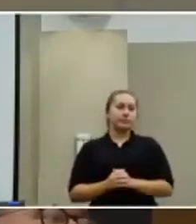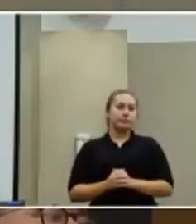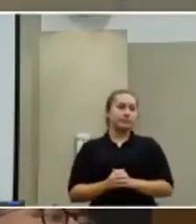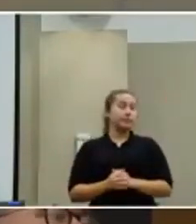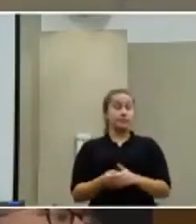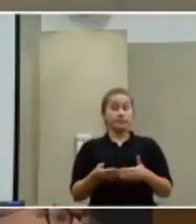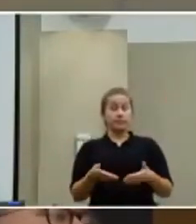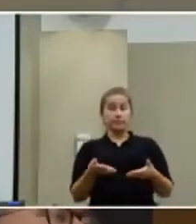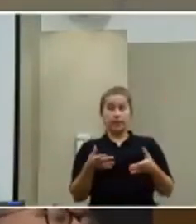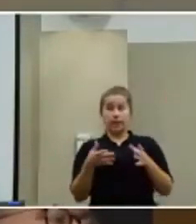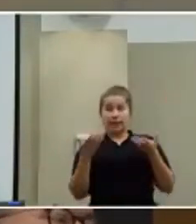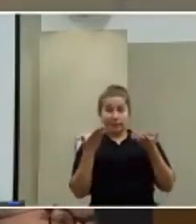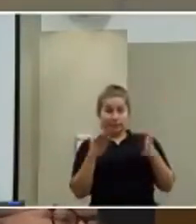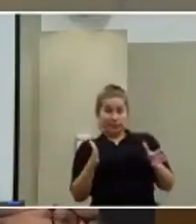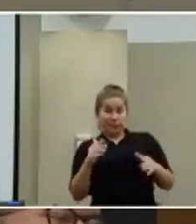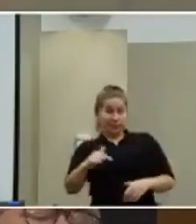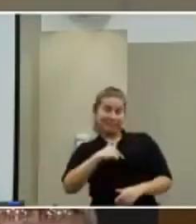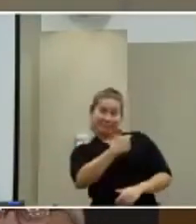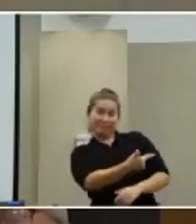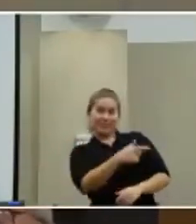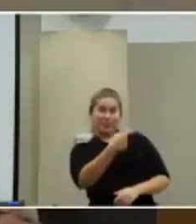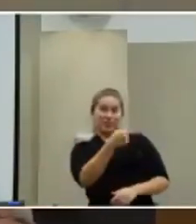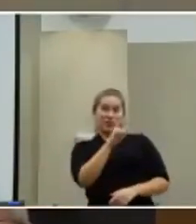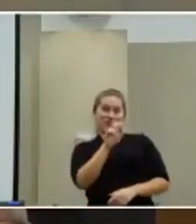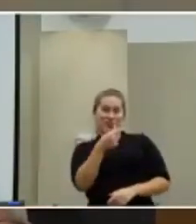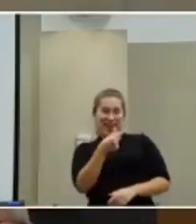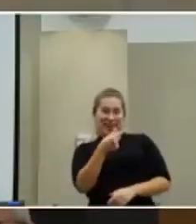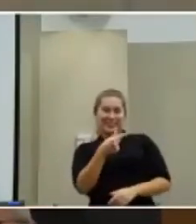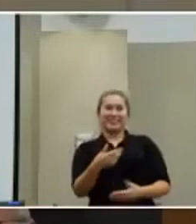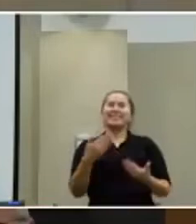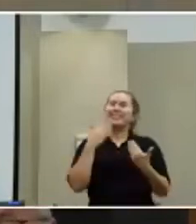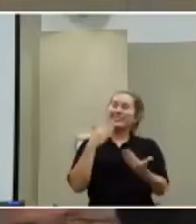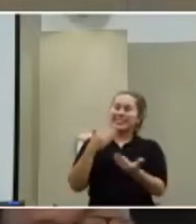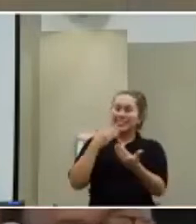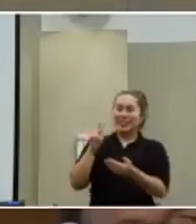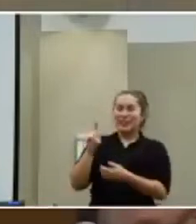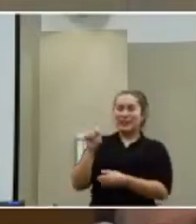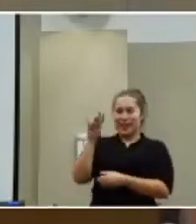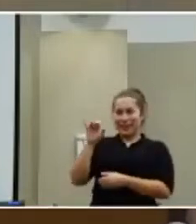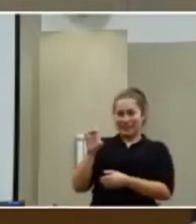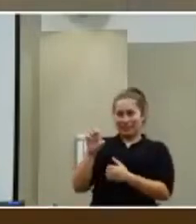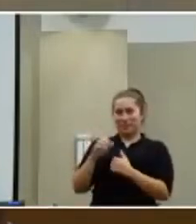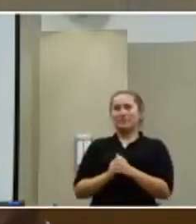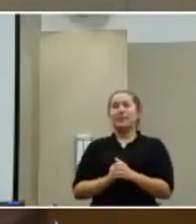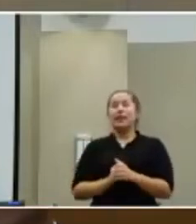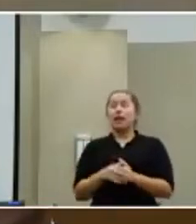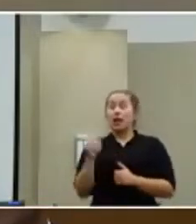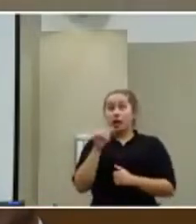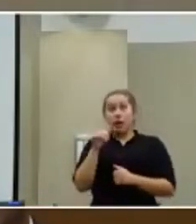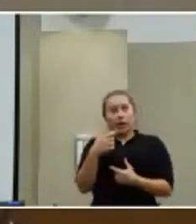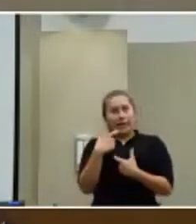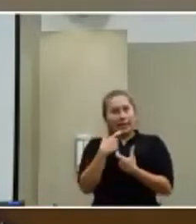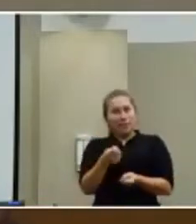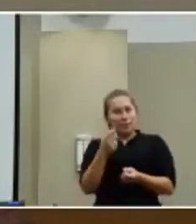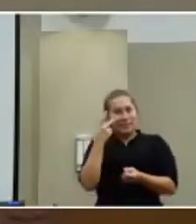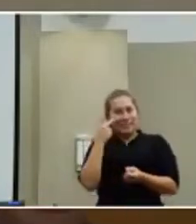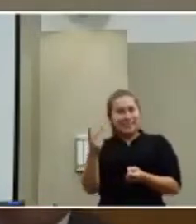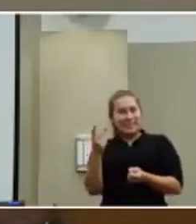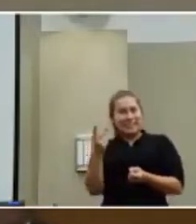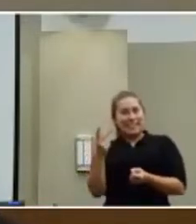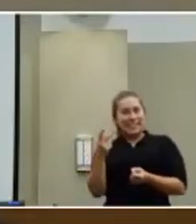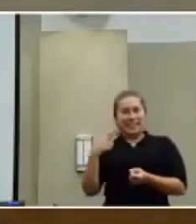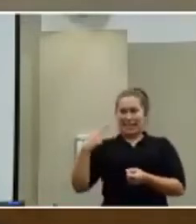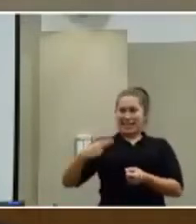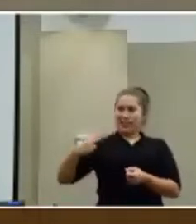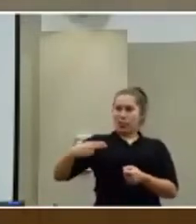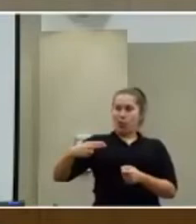And with that, I'm going to turn it back over to you, Greg. Thank you very much, Katie. It's quite interesting to see the